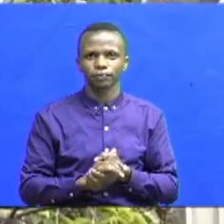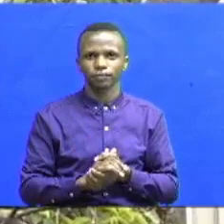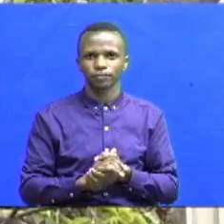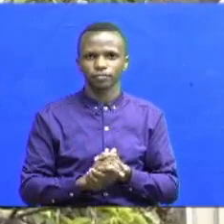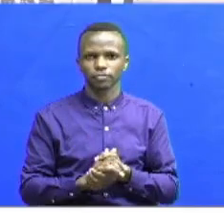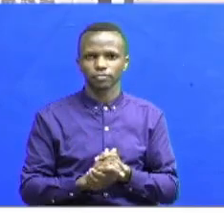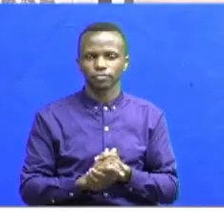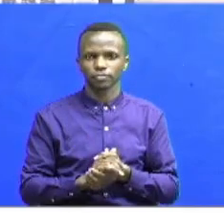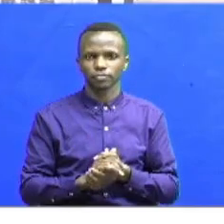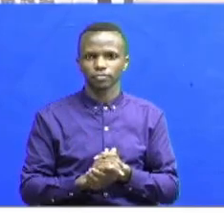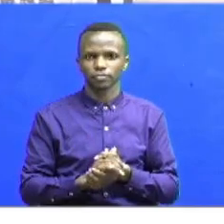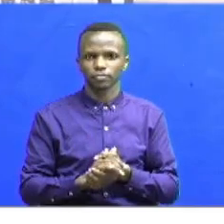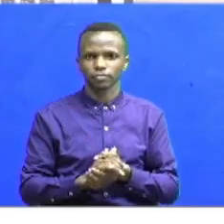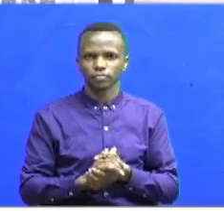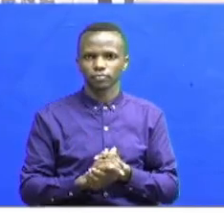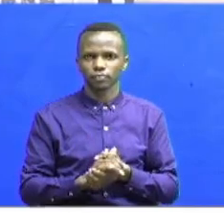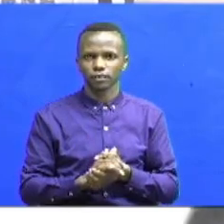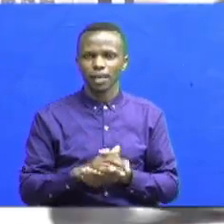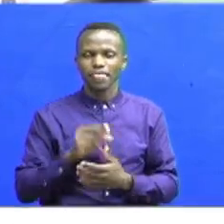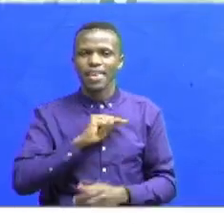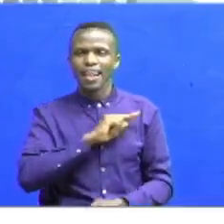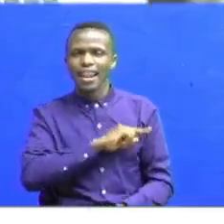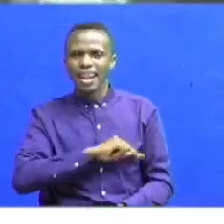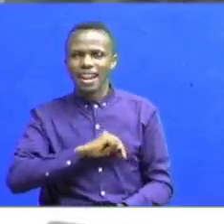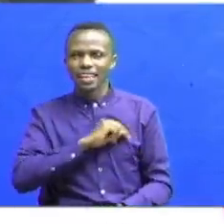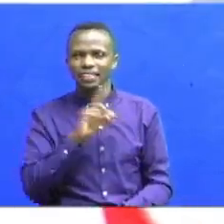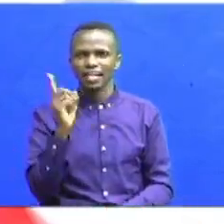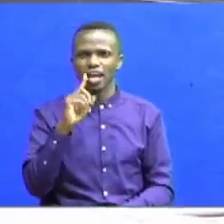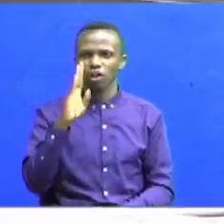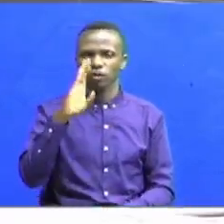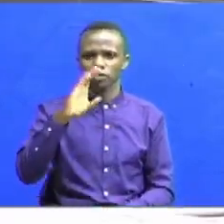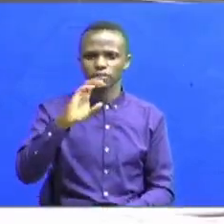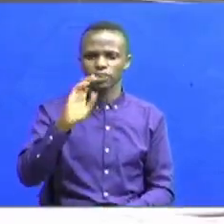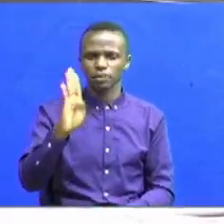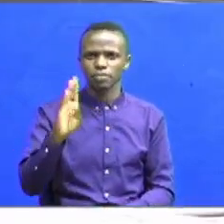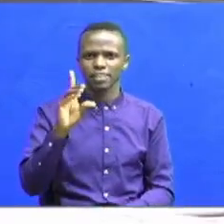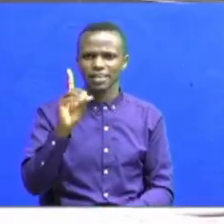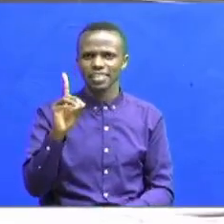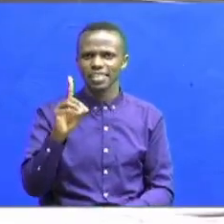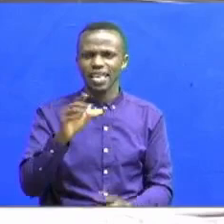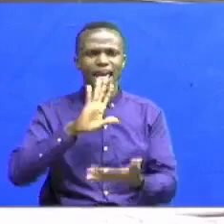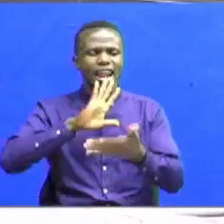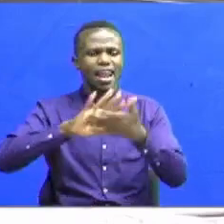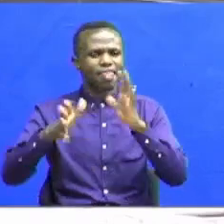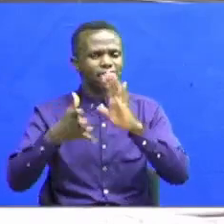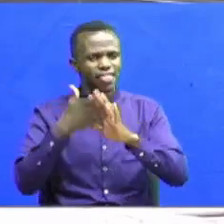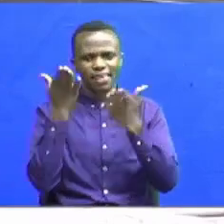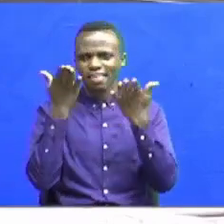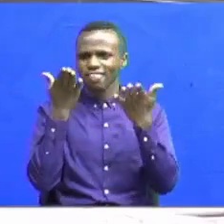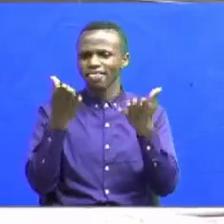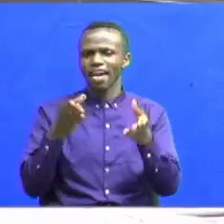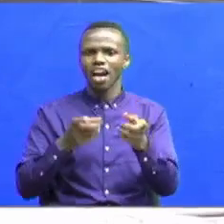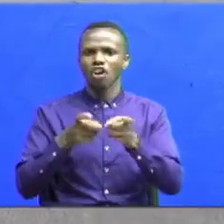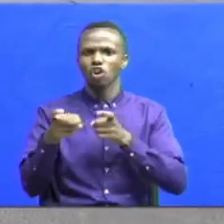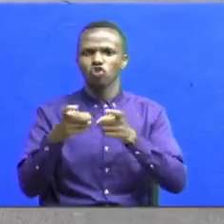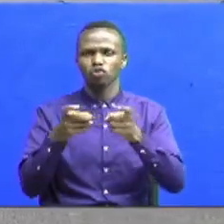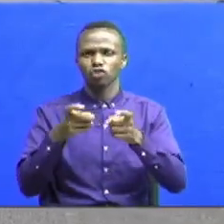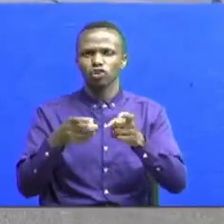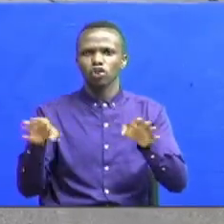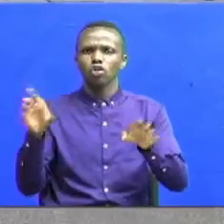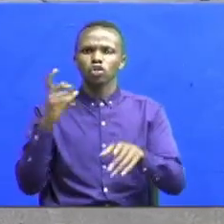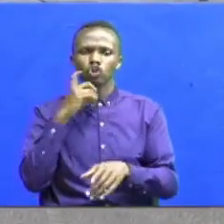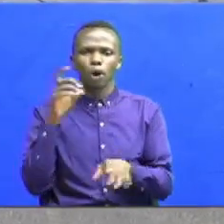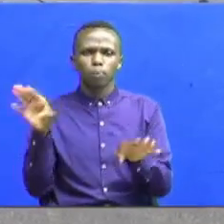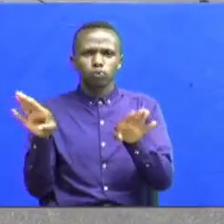Contrary to its boisterous nature, the Nairobi CBD today was characterized by nearly empty streets, closed shopping premises, and patrolling